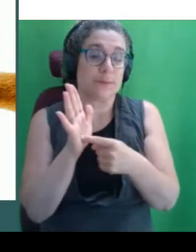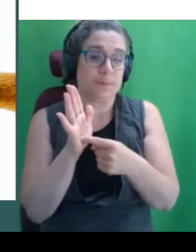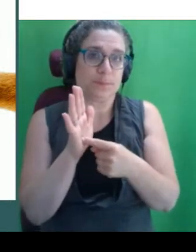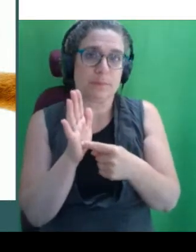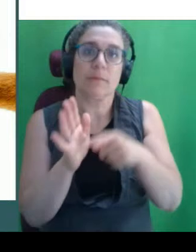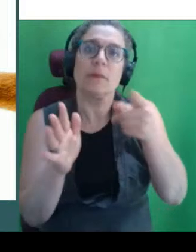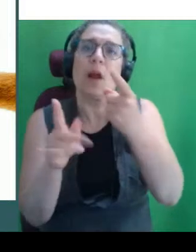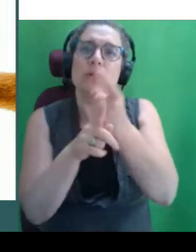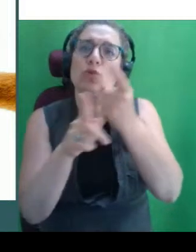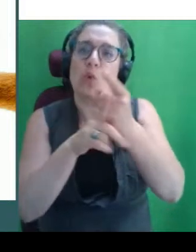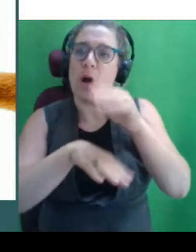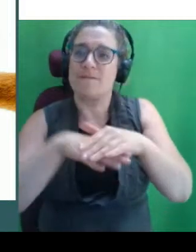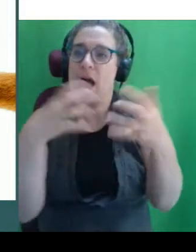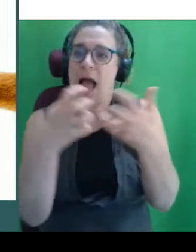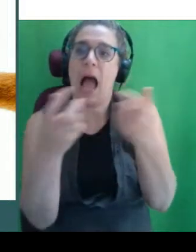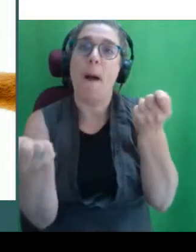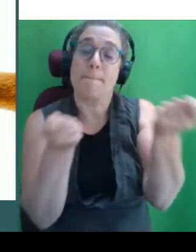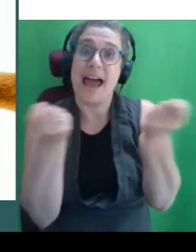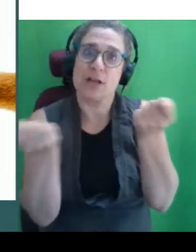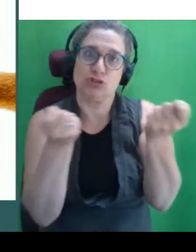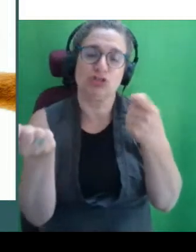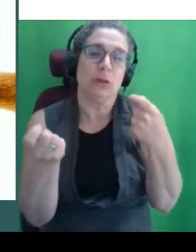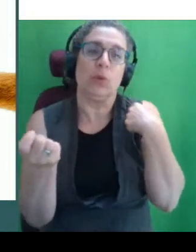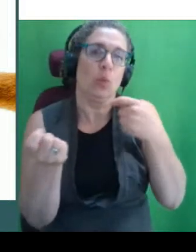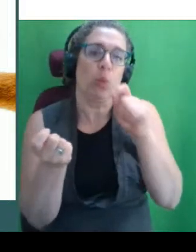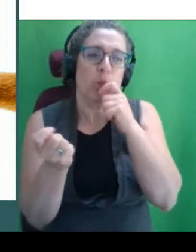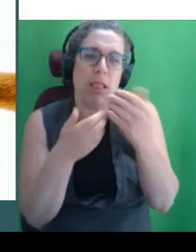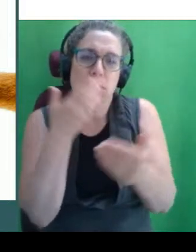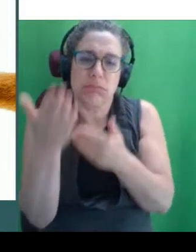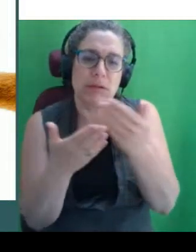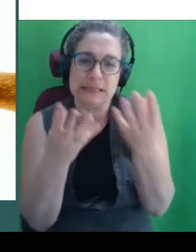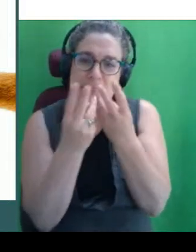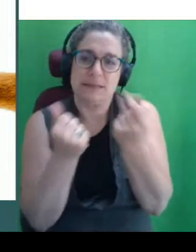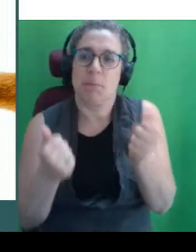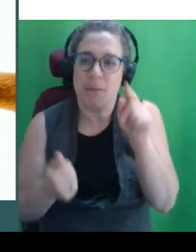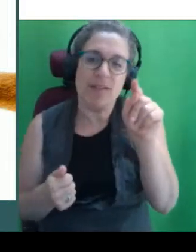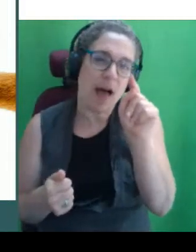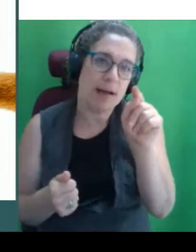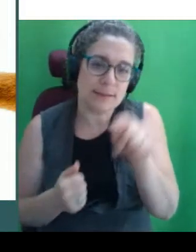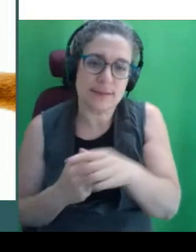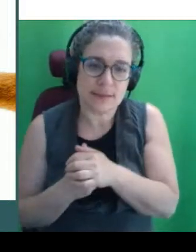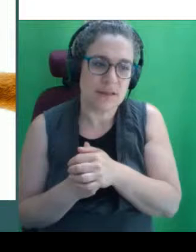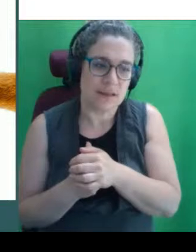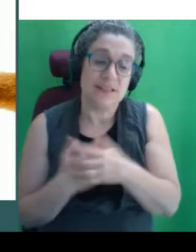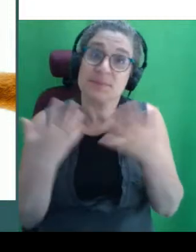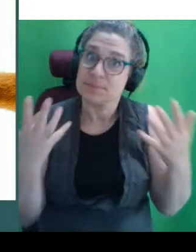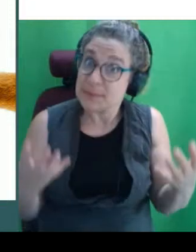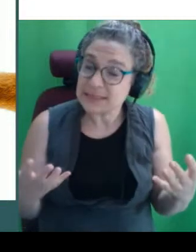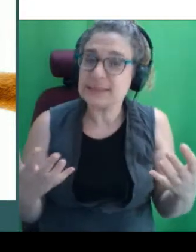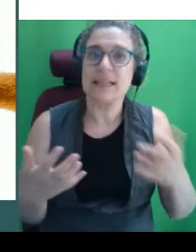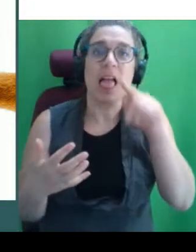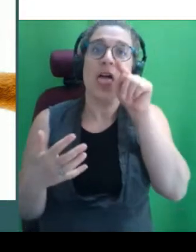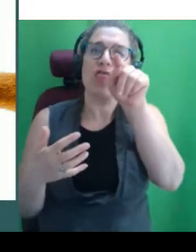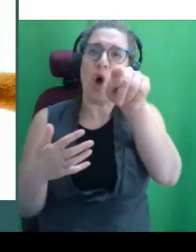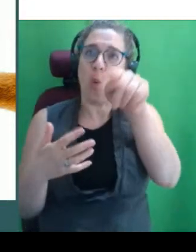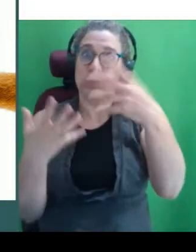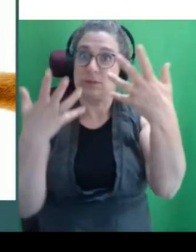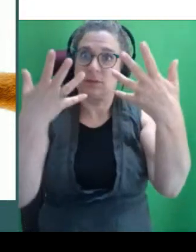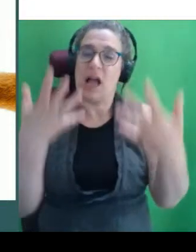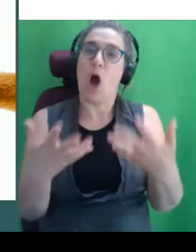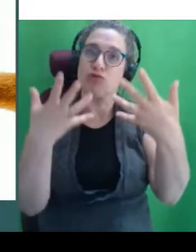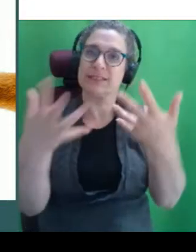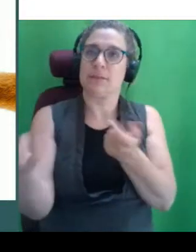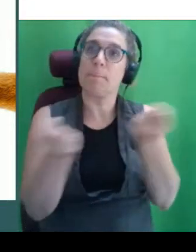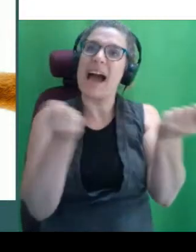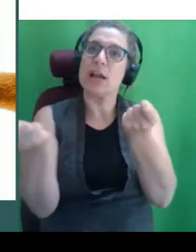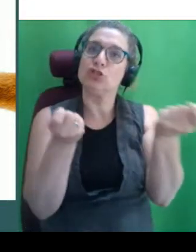management techniques, we'll go into some of that. Although those current types of management techniques